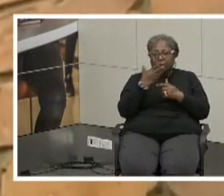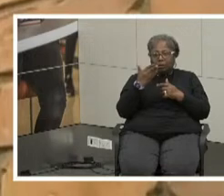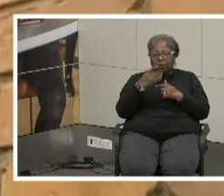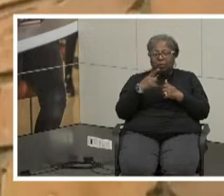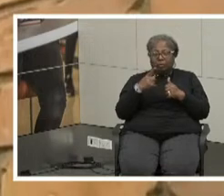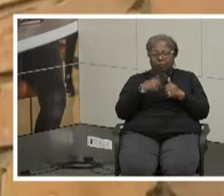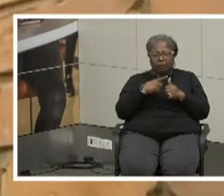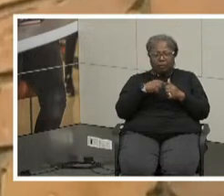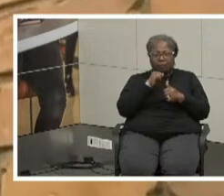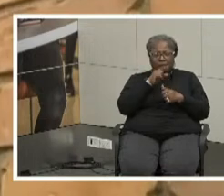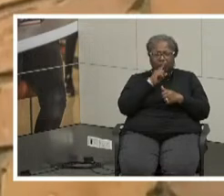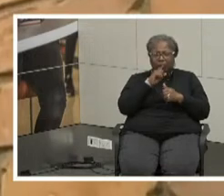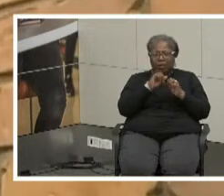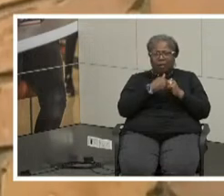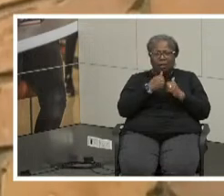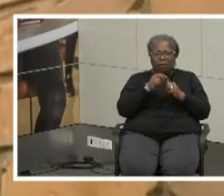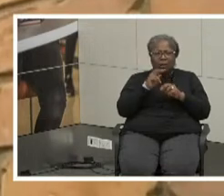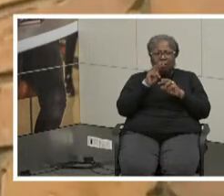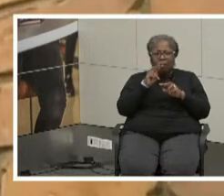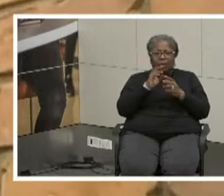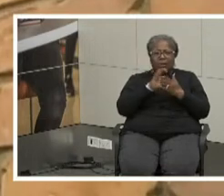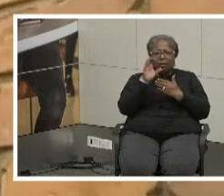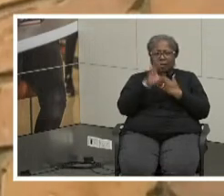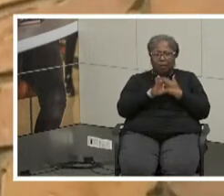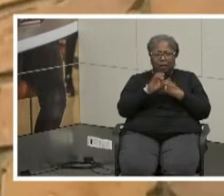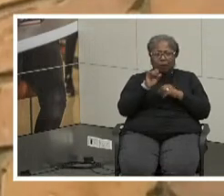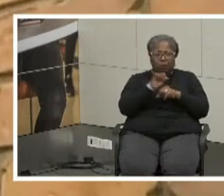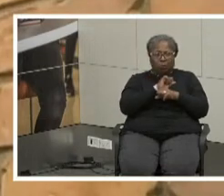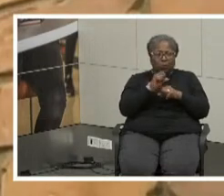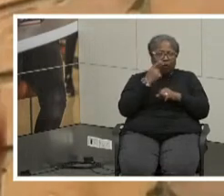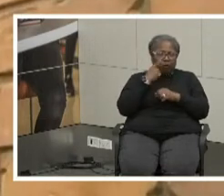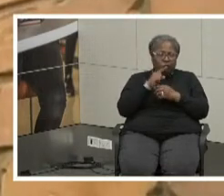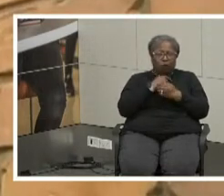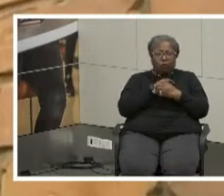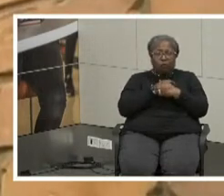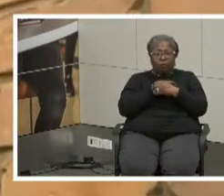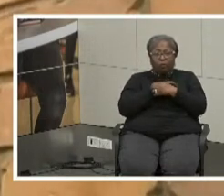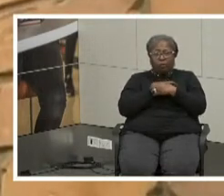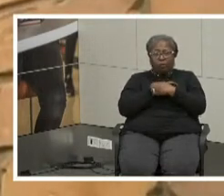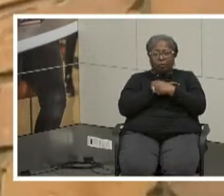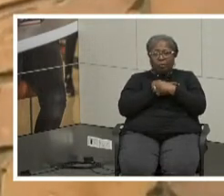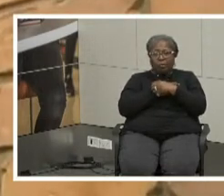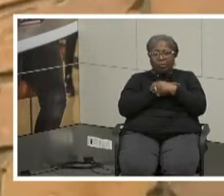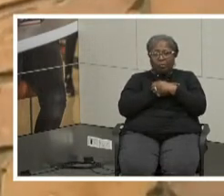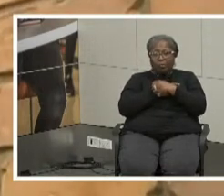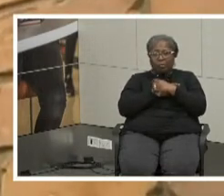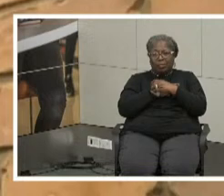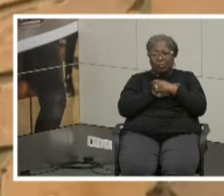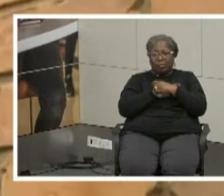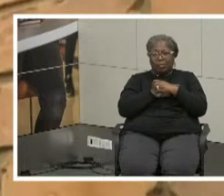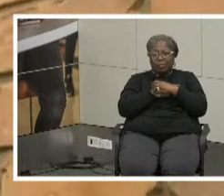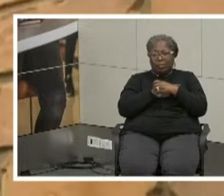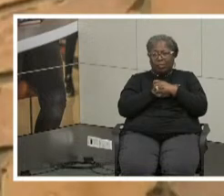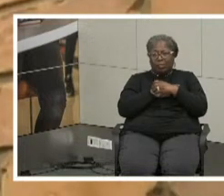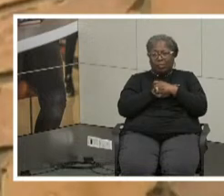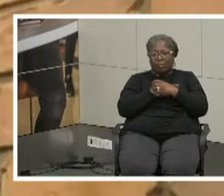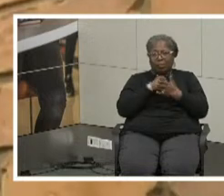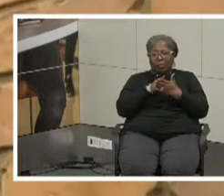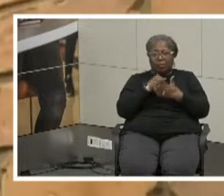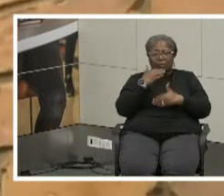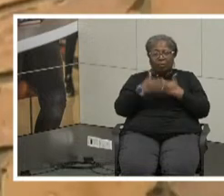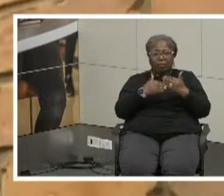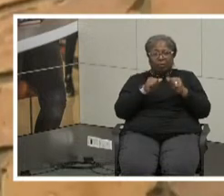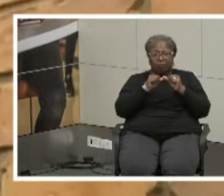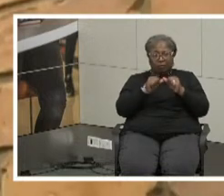one I'm not sure how the monitoring calendar works out for for this measure going forward but it sounds